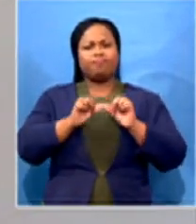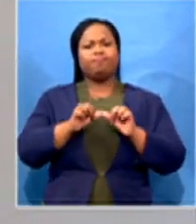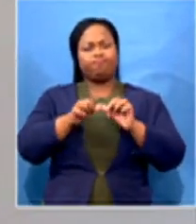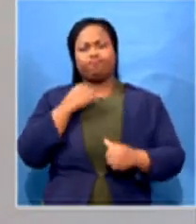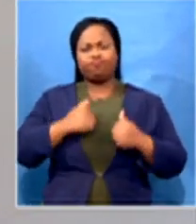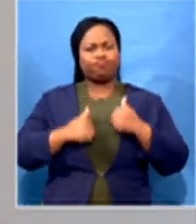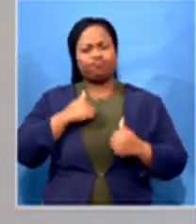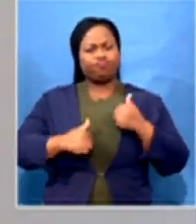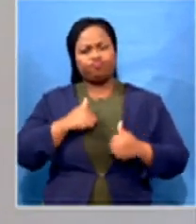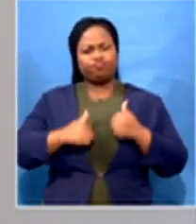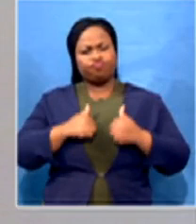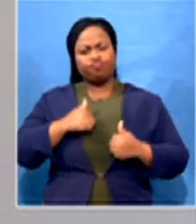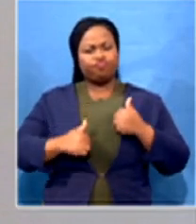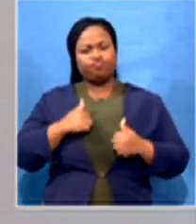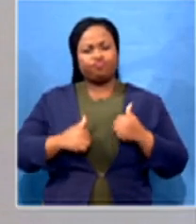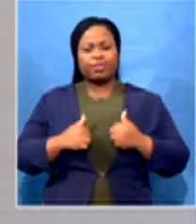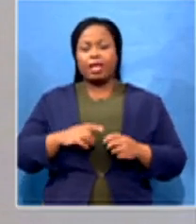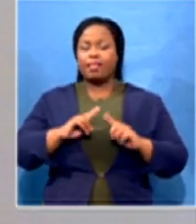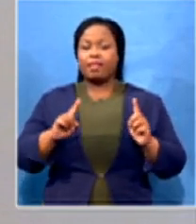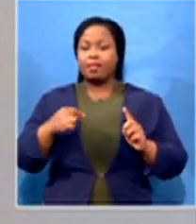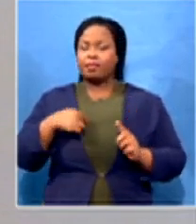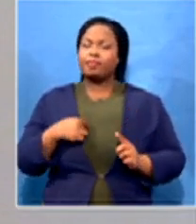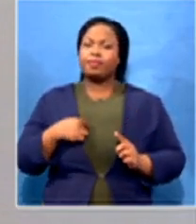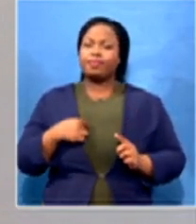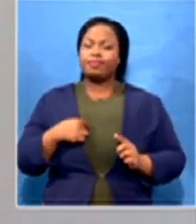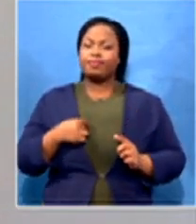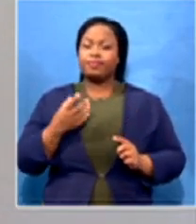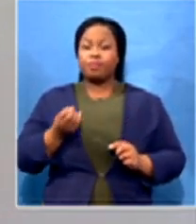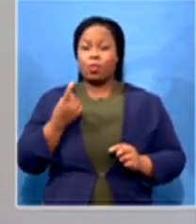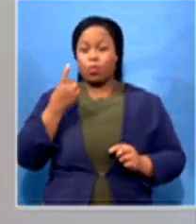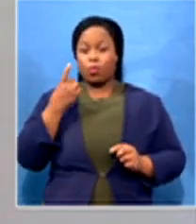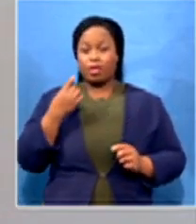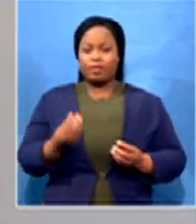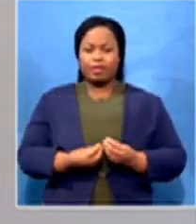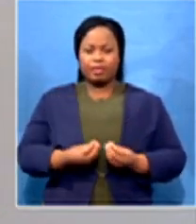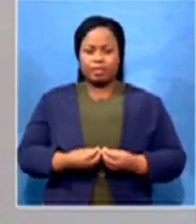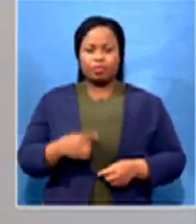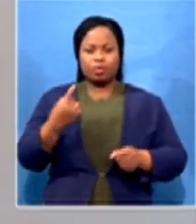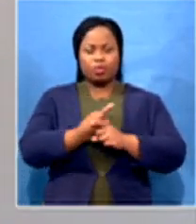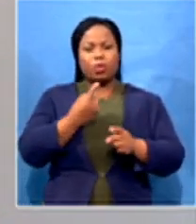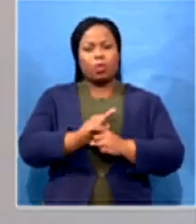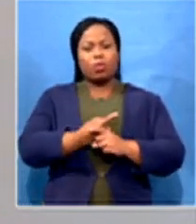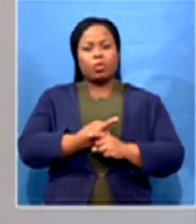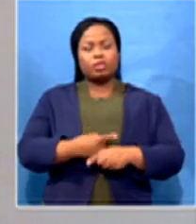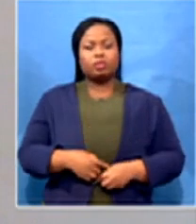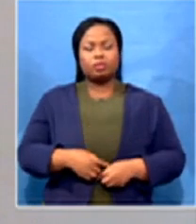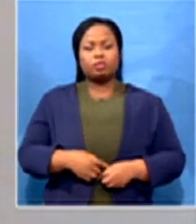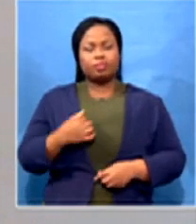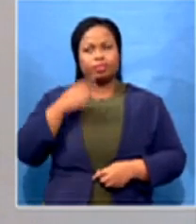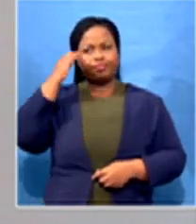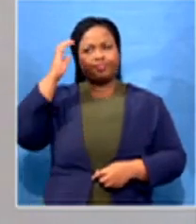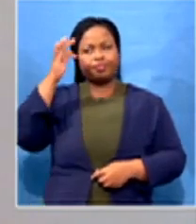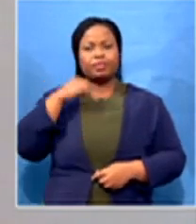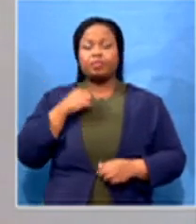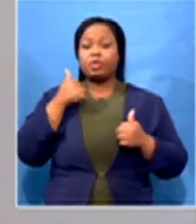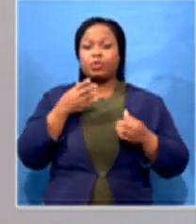up, and I have, one of the things that, you always look back and think, what was good about it? Well, I've had